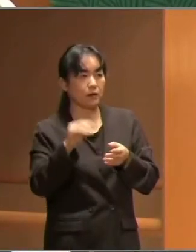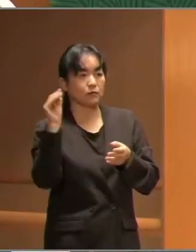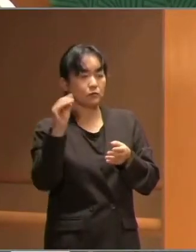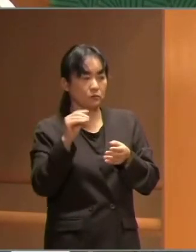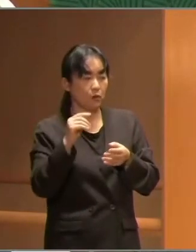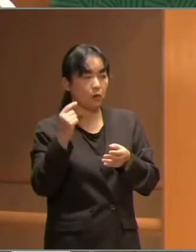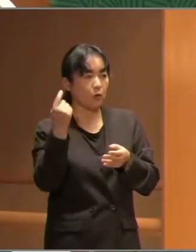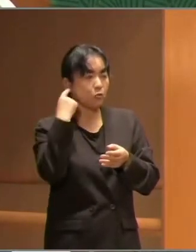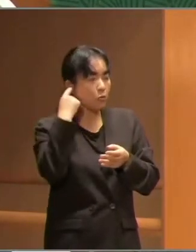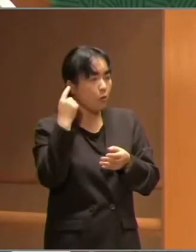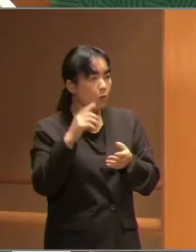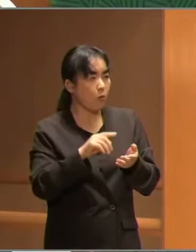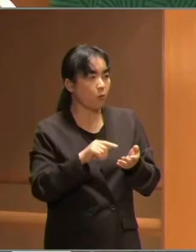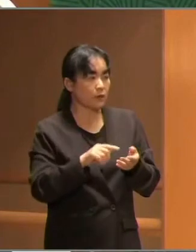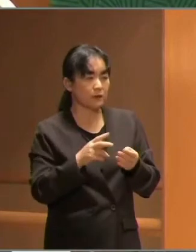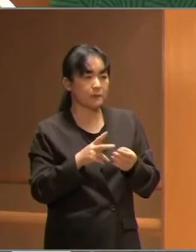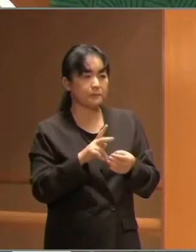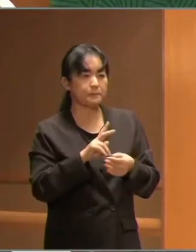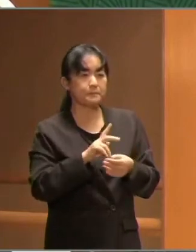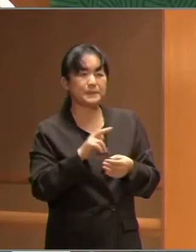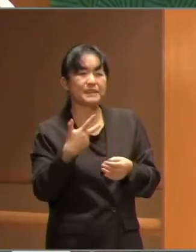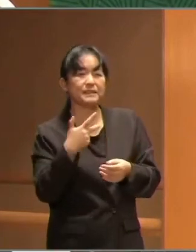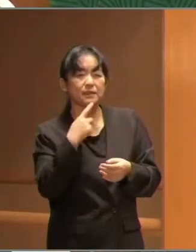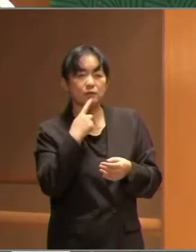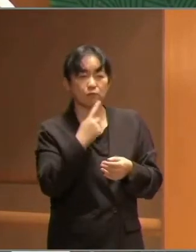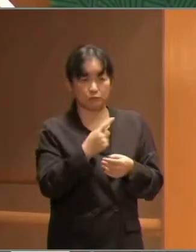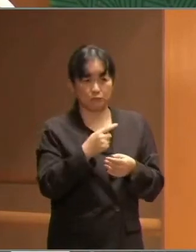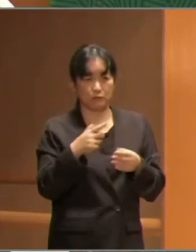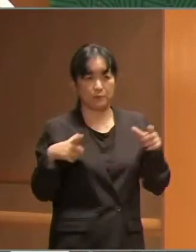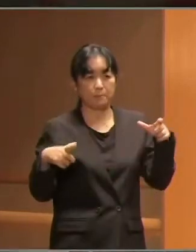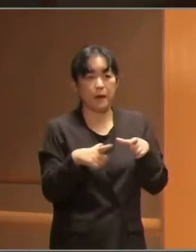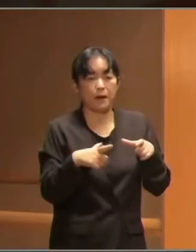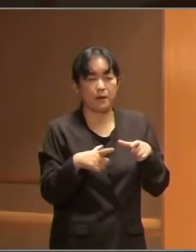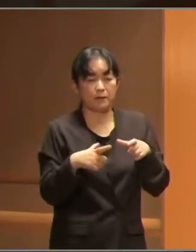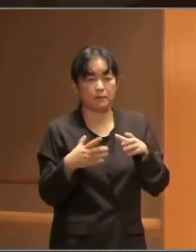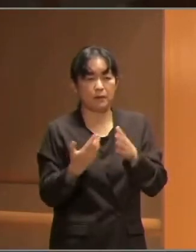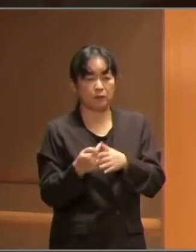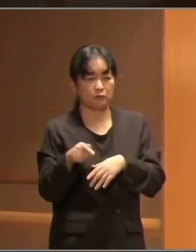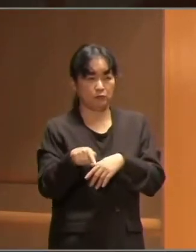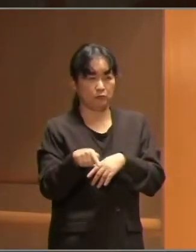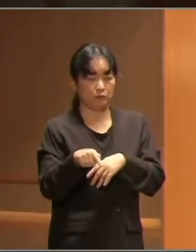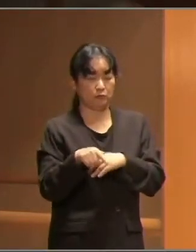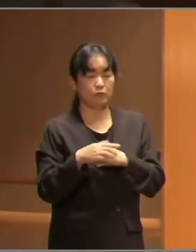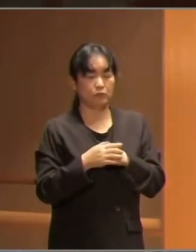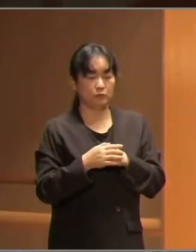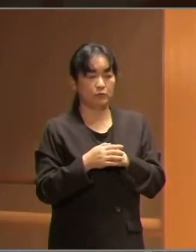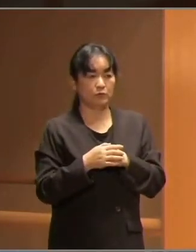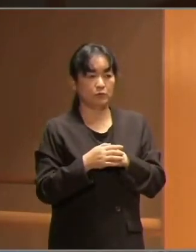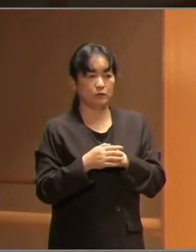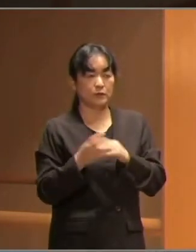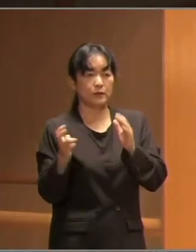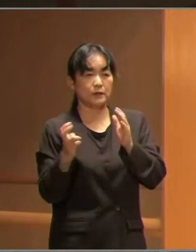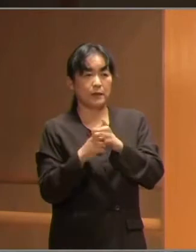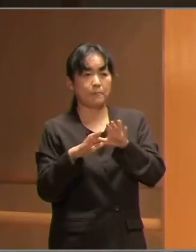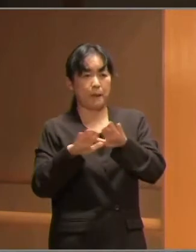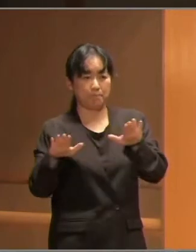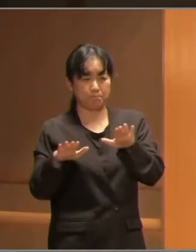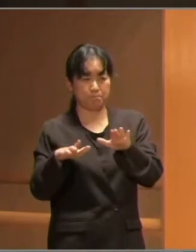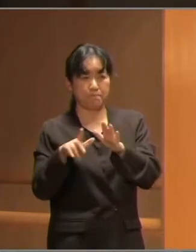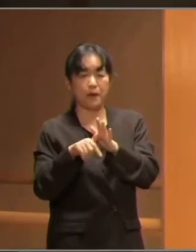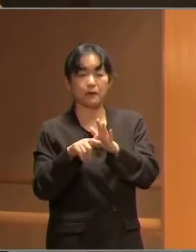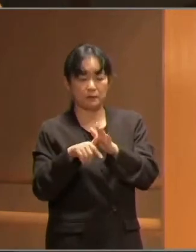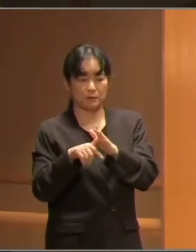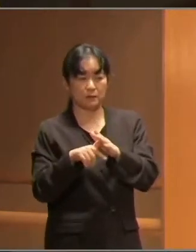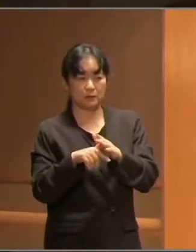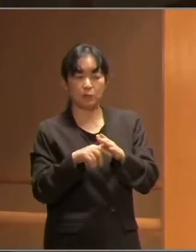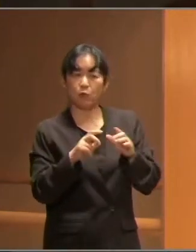if you release it from the board, it cracks and then it shrinks suddenly. If you